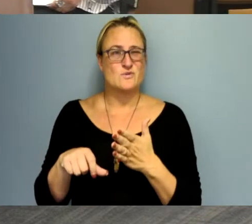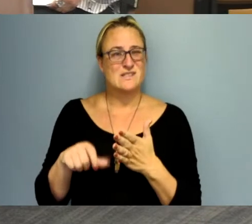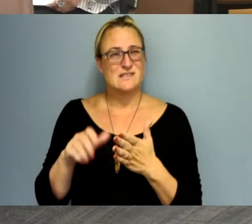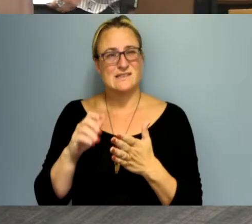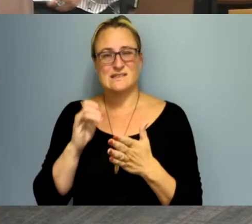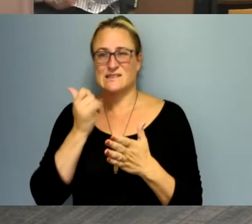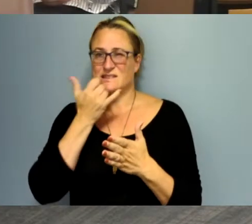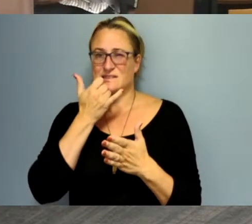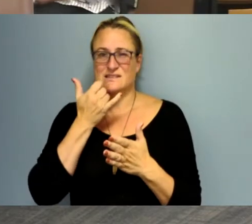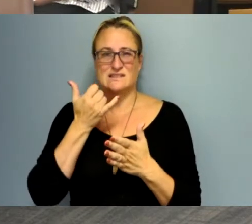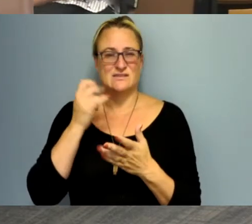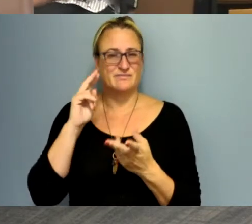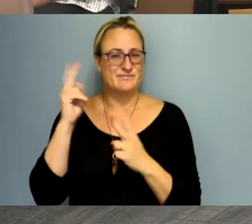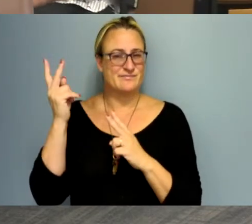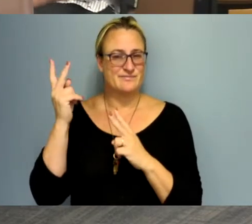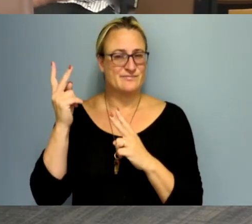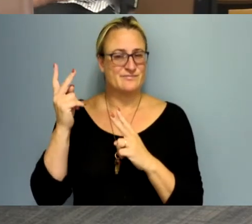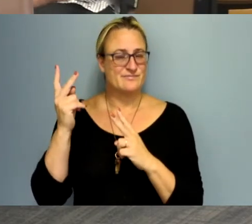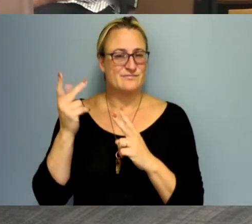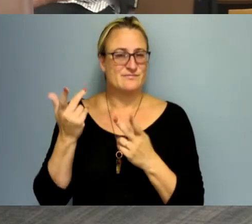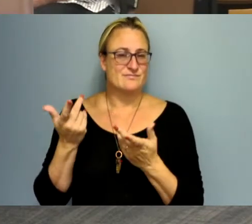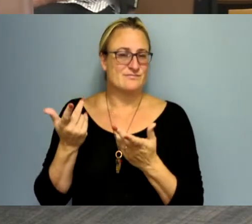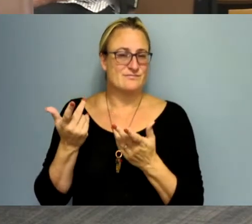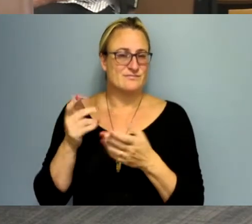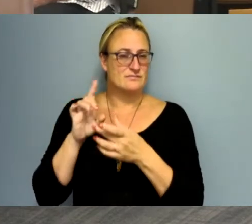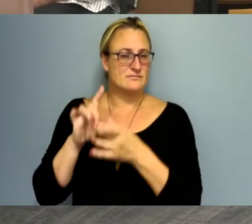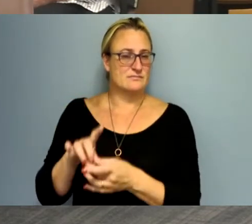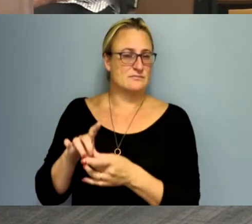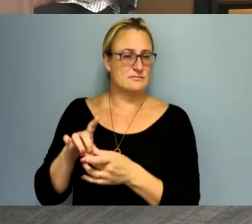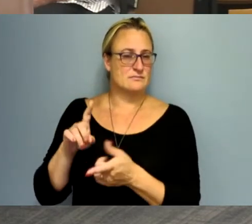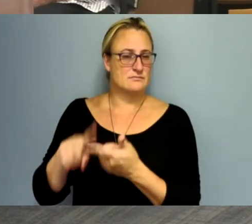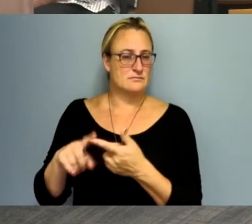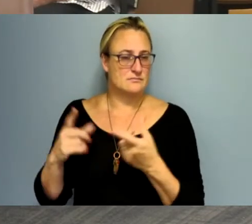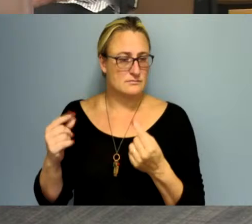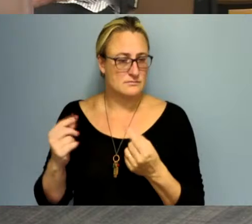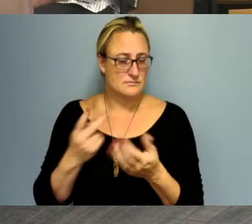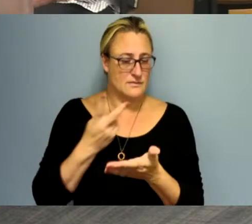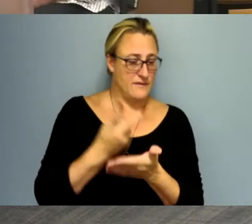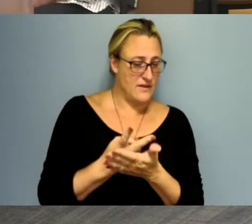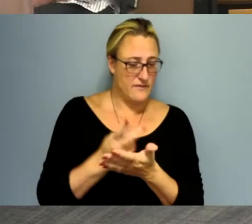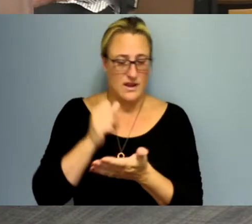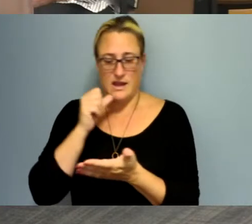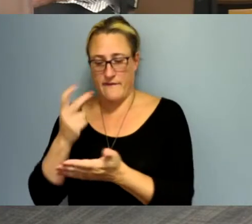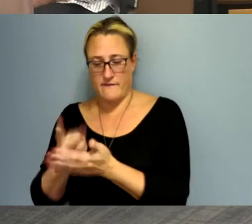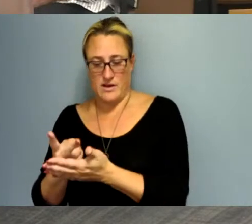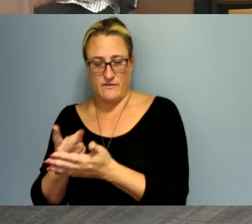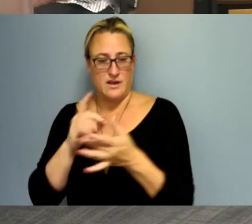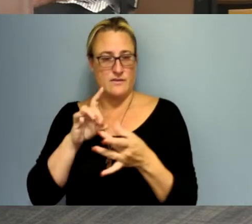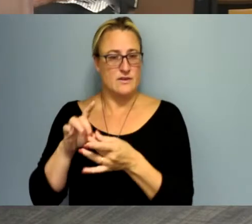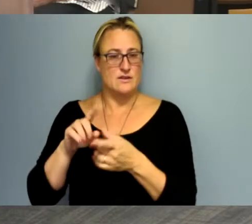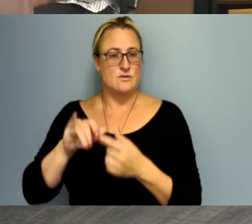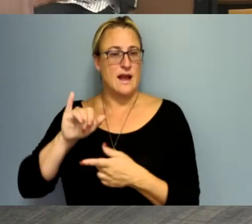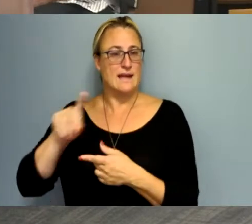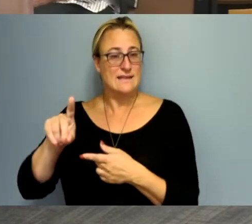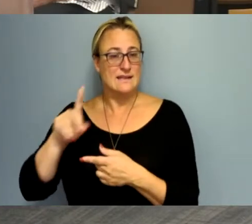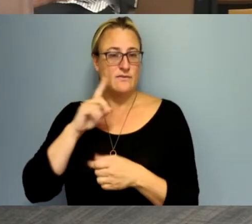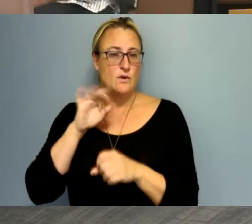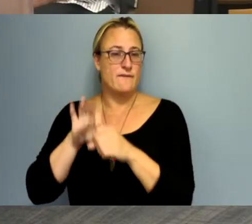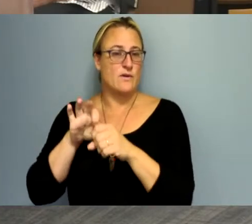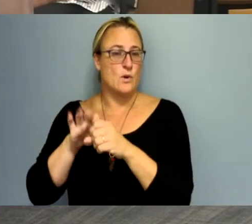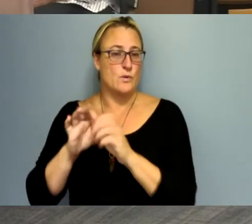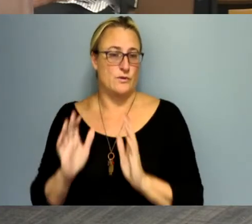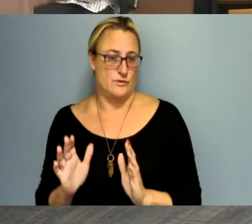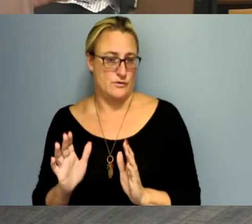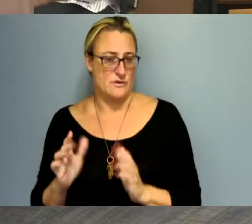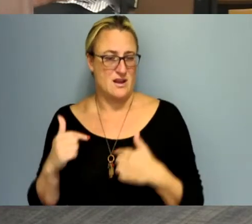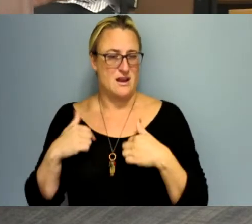misinformation with a misunderstanding of verified versus not verified for ID for voters. I just wanted to give a